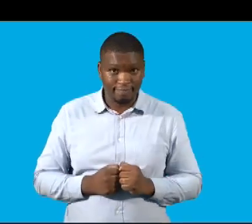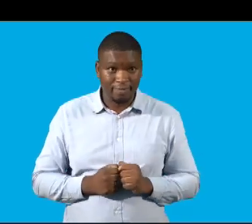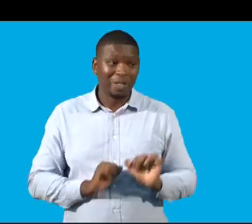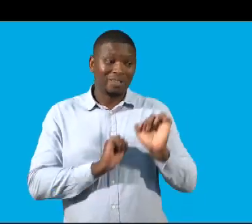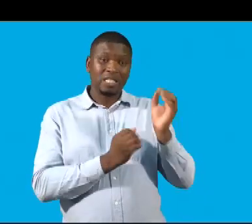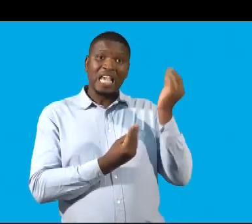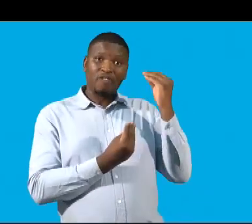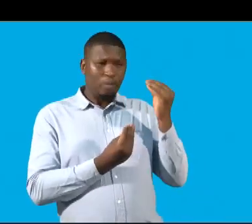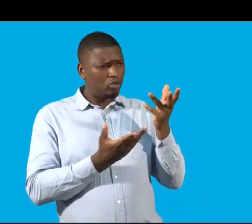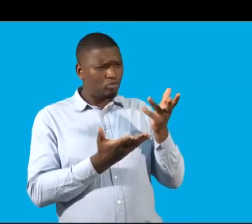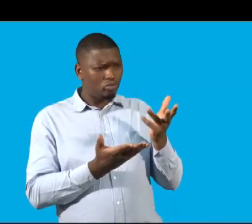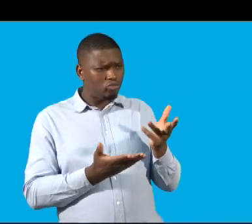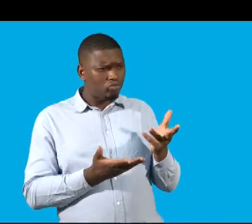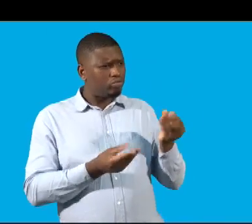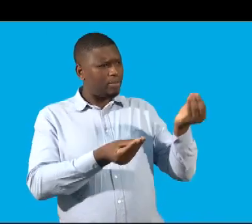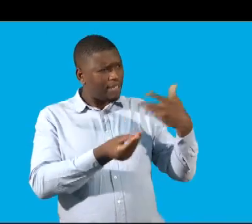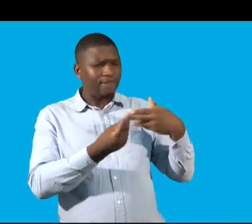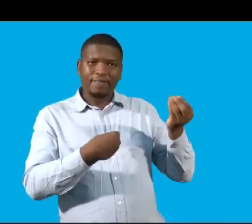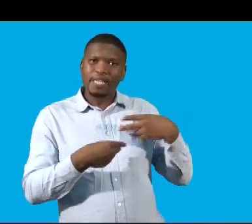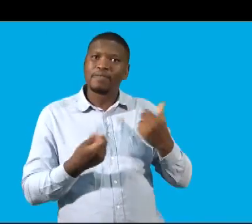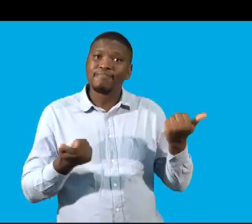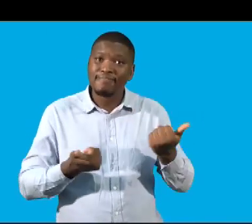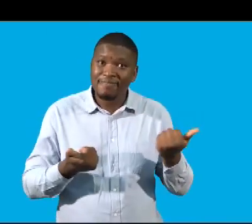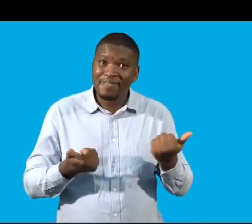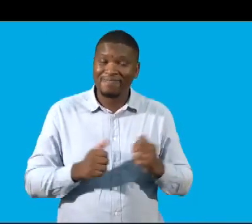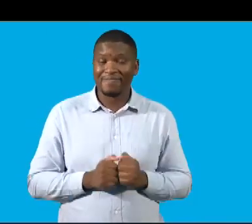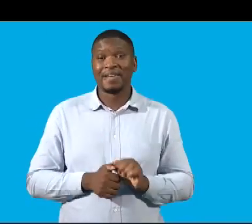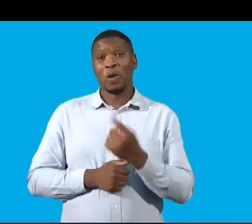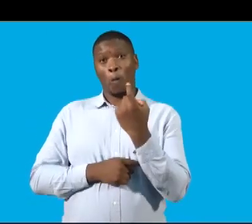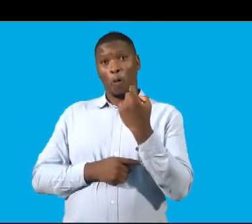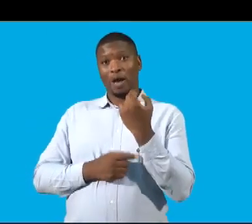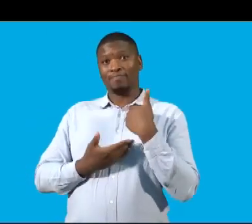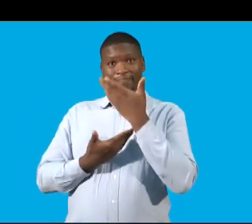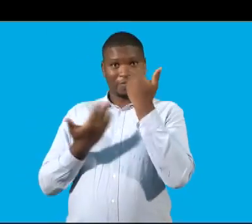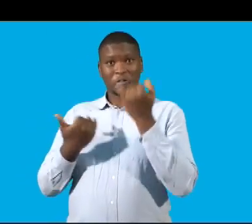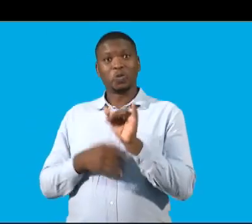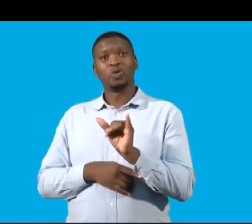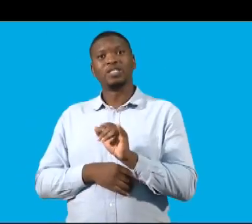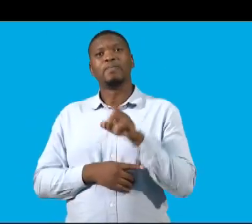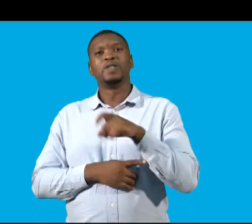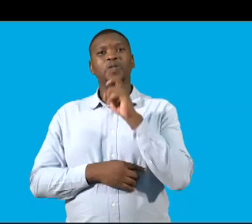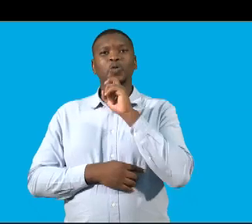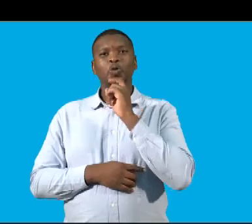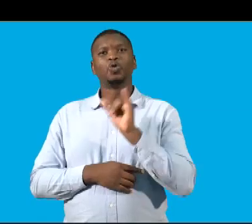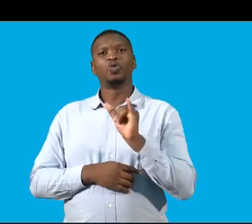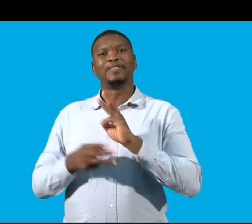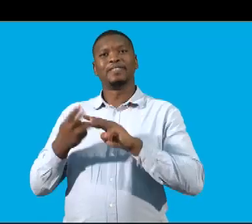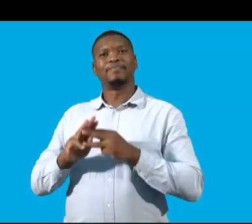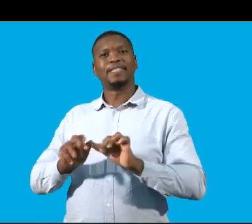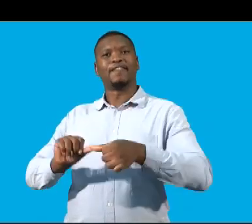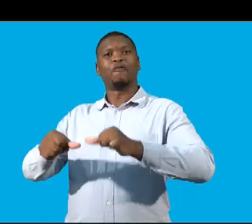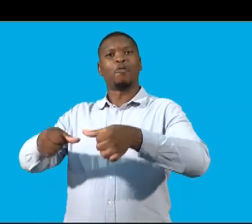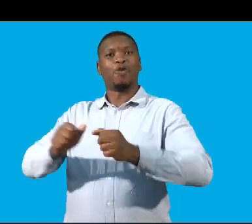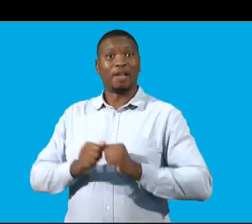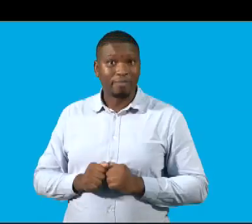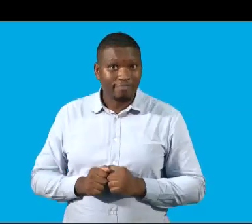So this information is given to us as is. What is not given is which formula we're going to use. So we need to know, are